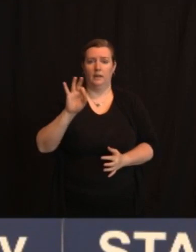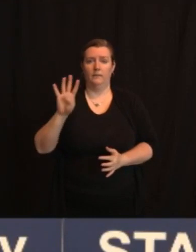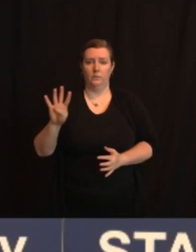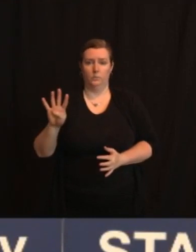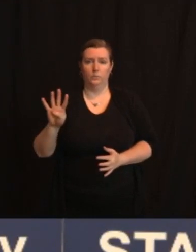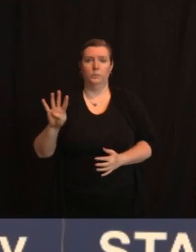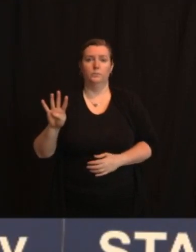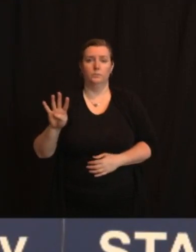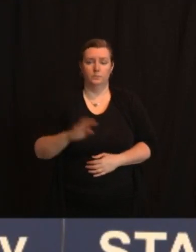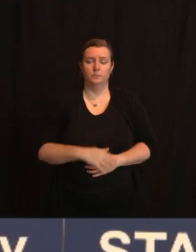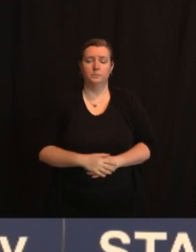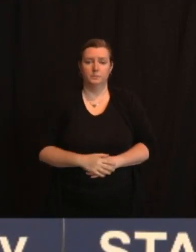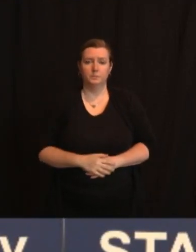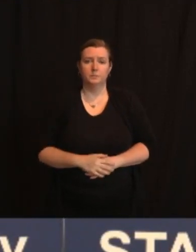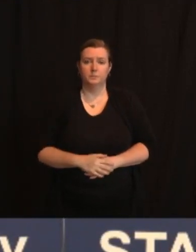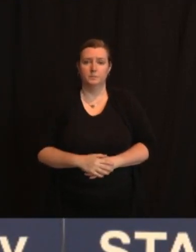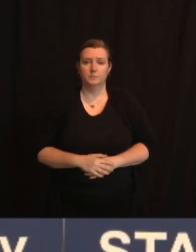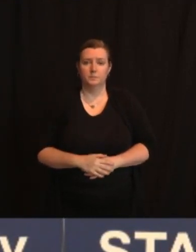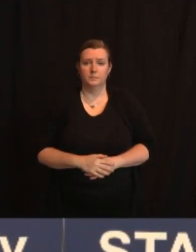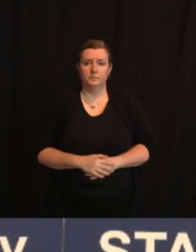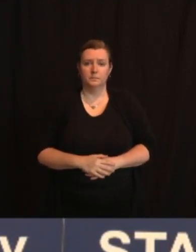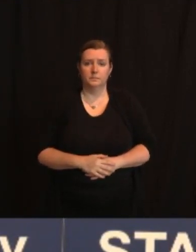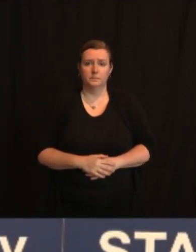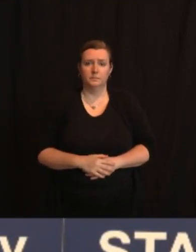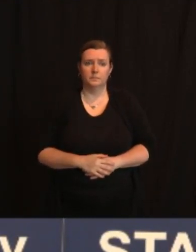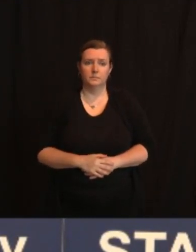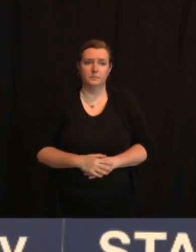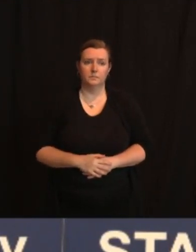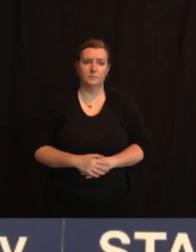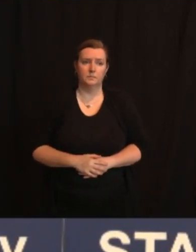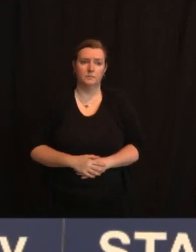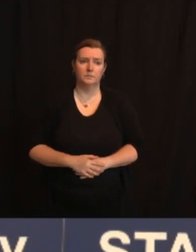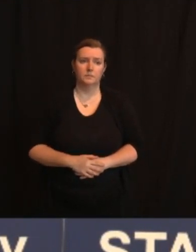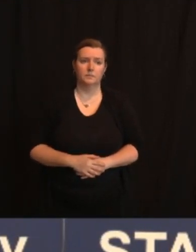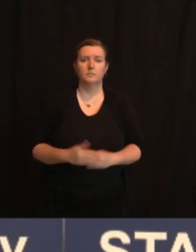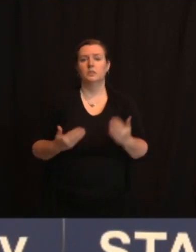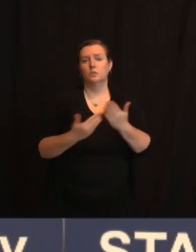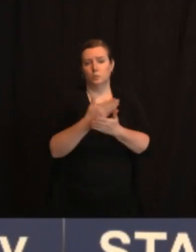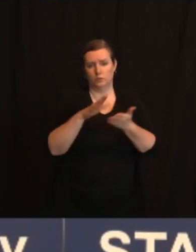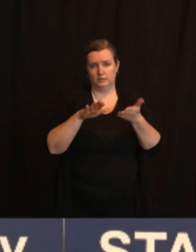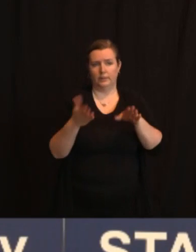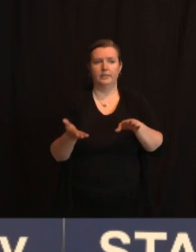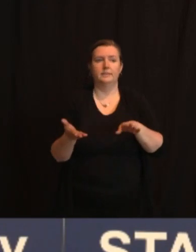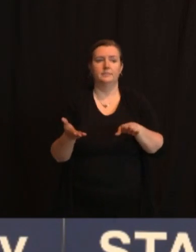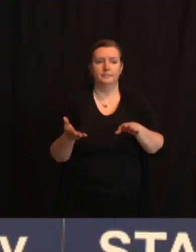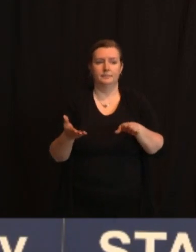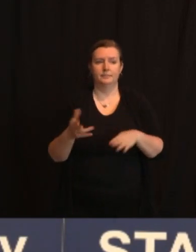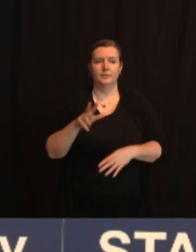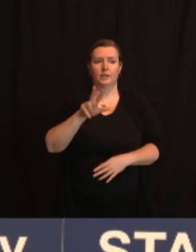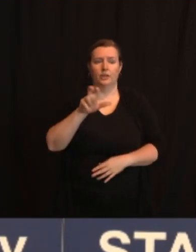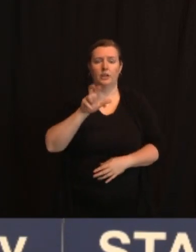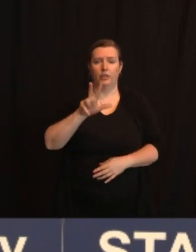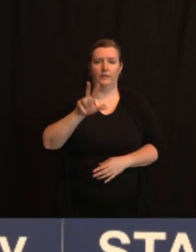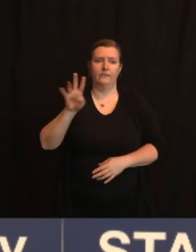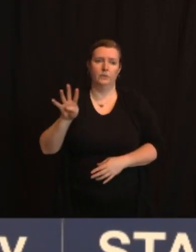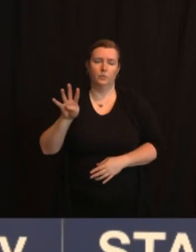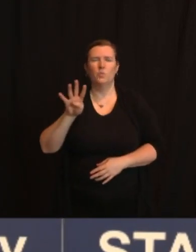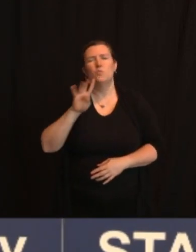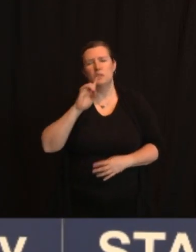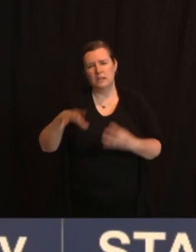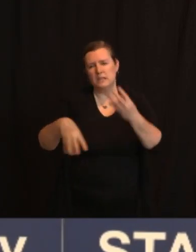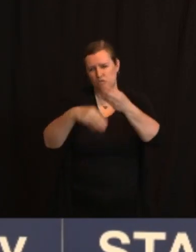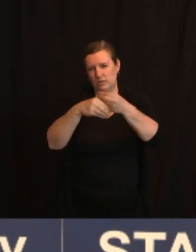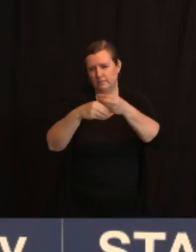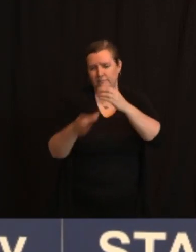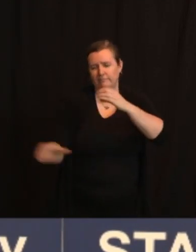130,593 cases in the state and 334 additional deaths. The breakdown of deaths by race and